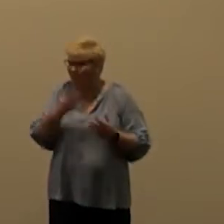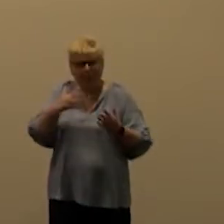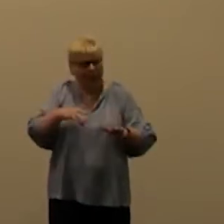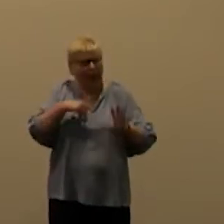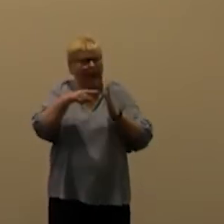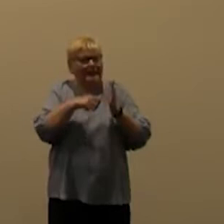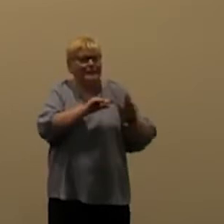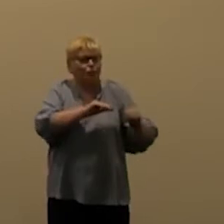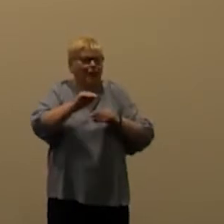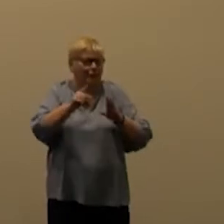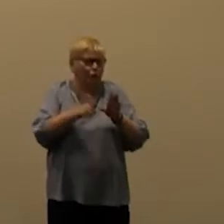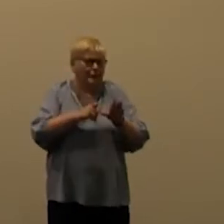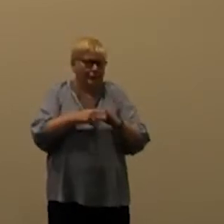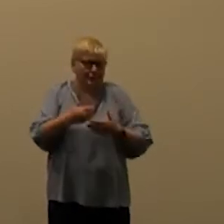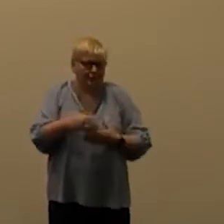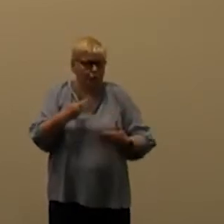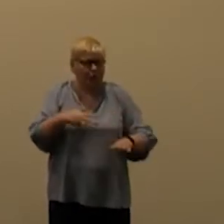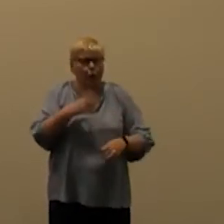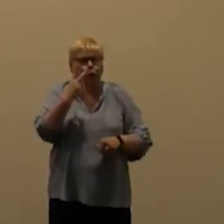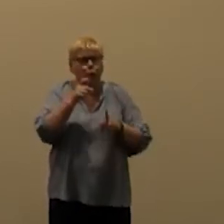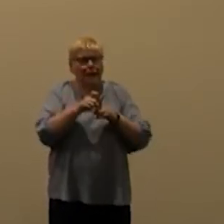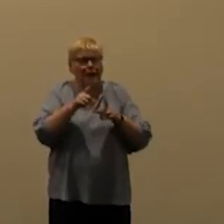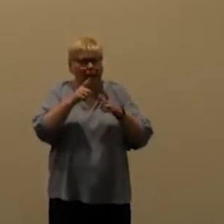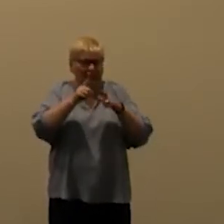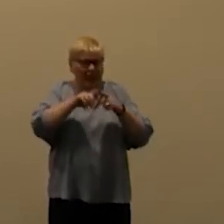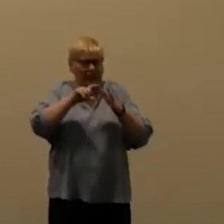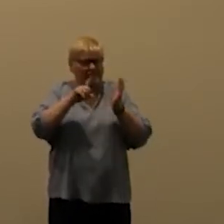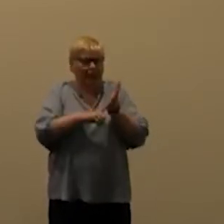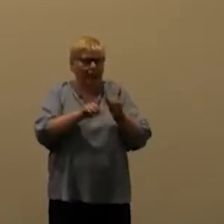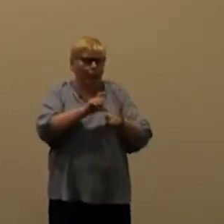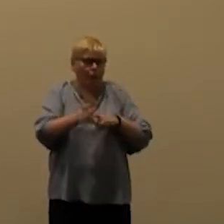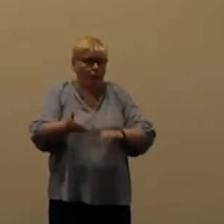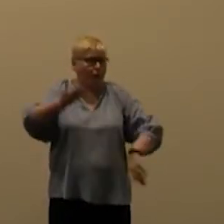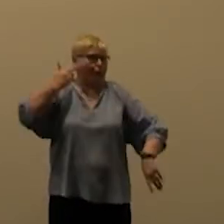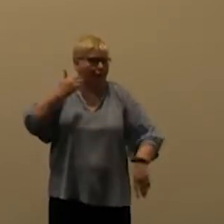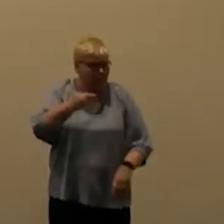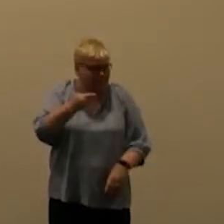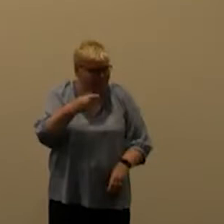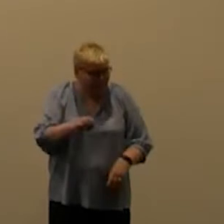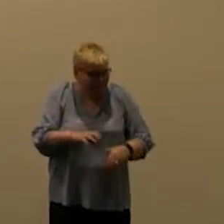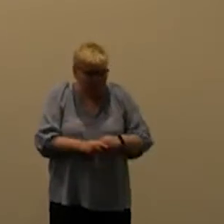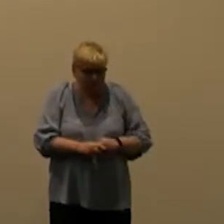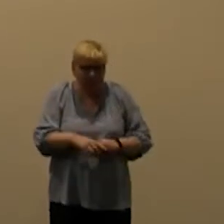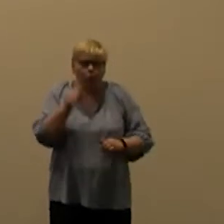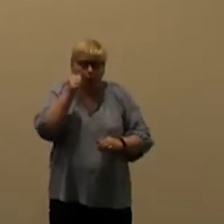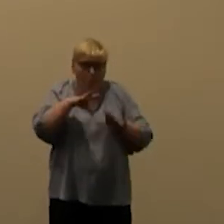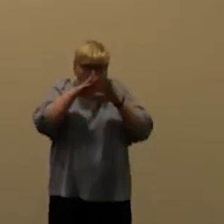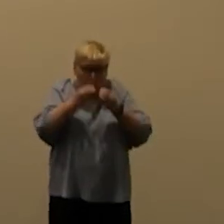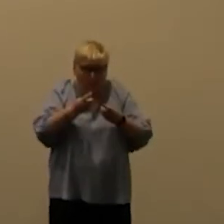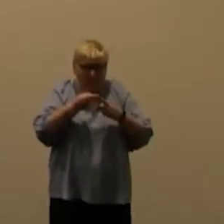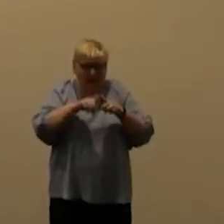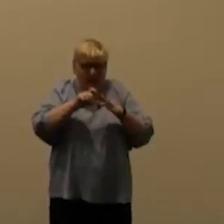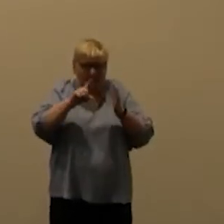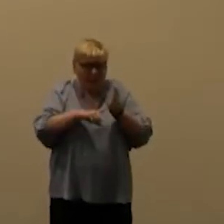for years, so I used to deliver 2-day Excel courses in the 1990s. And so I happen to know all of Excel into